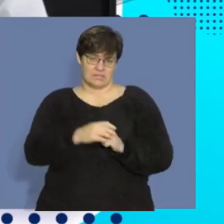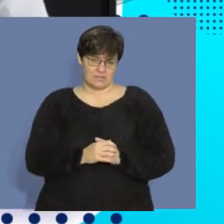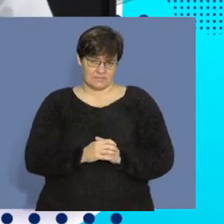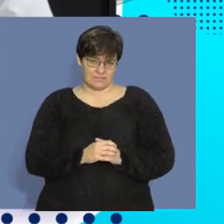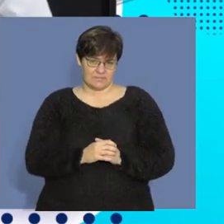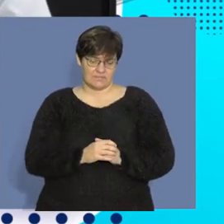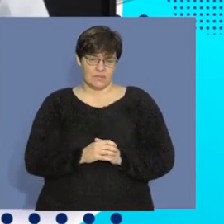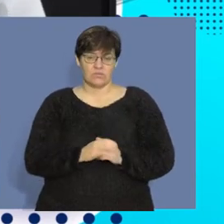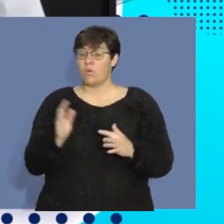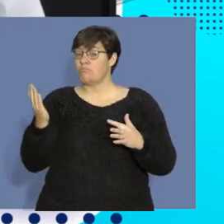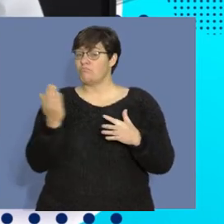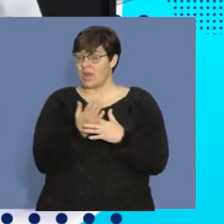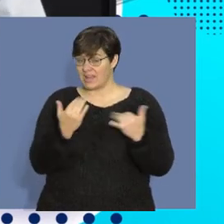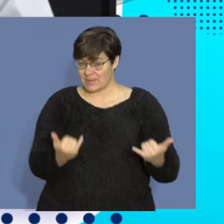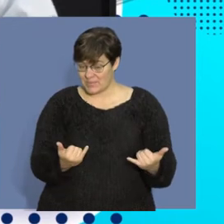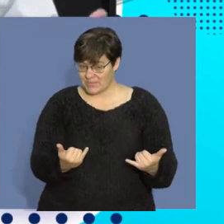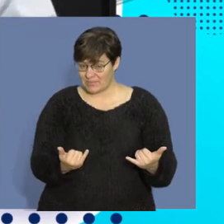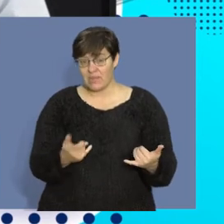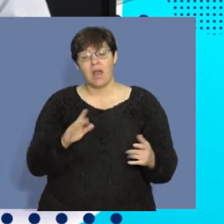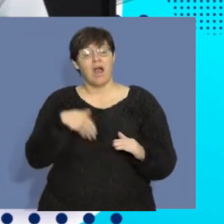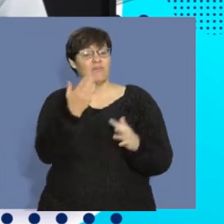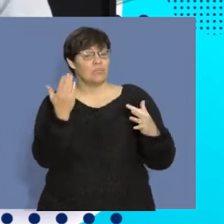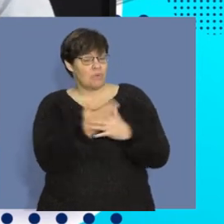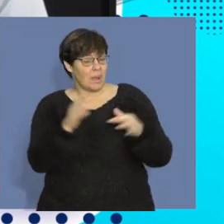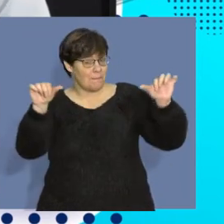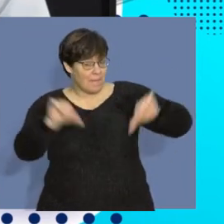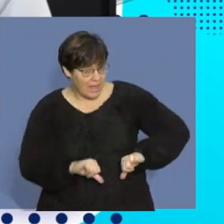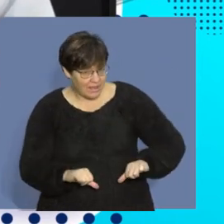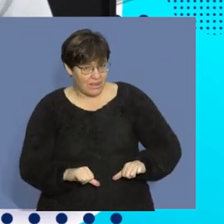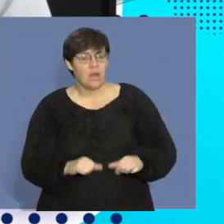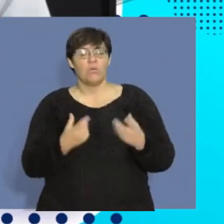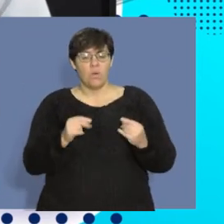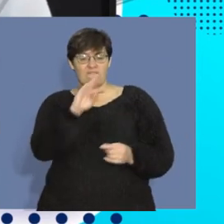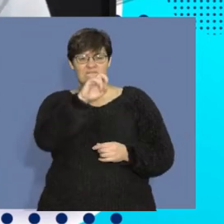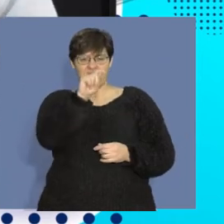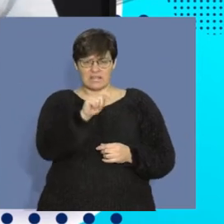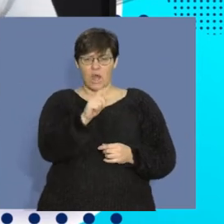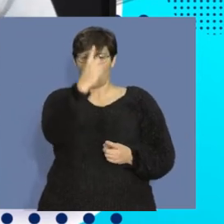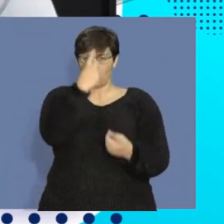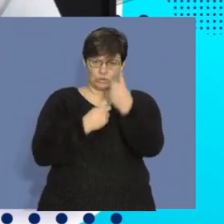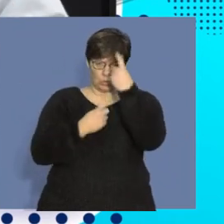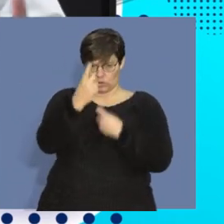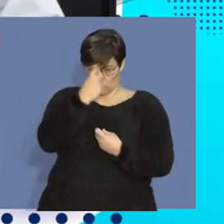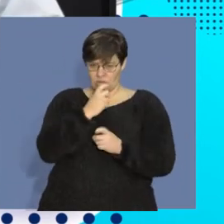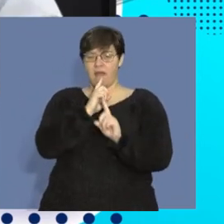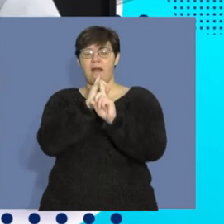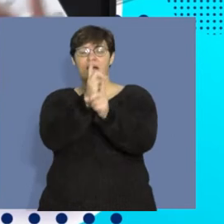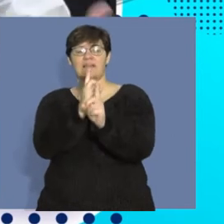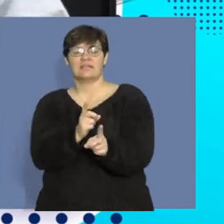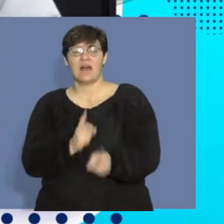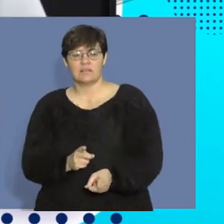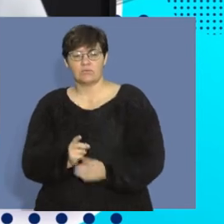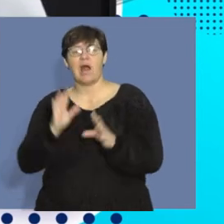Okay? We're going to take a quick break. When you come back, we're going to do actual questions on VAT to expose you